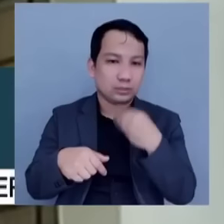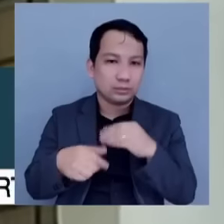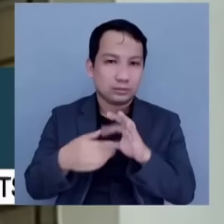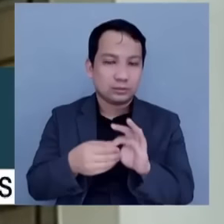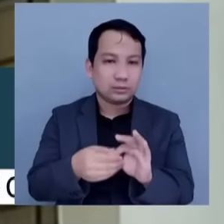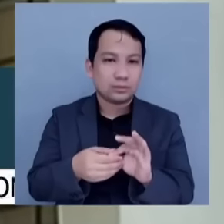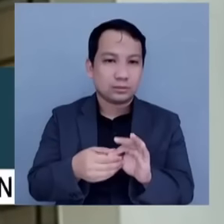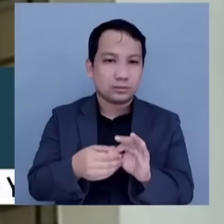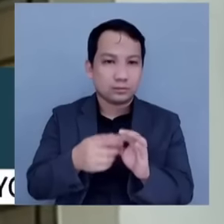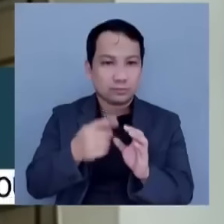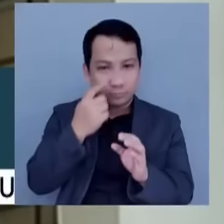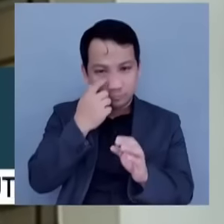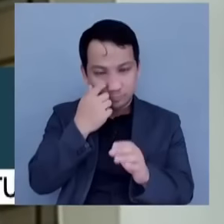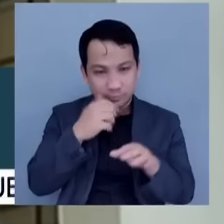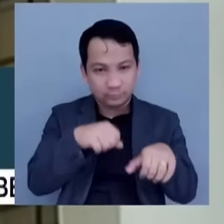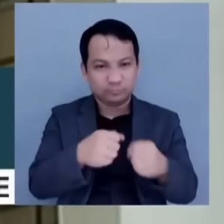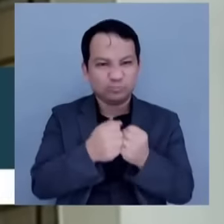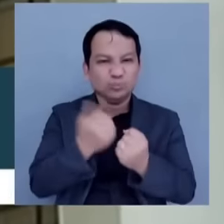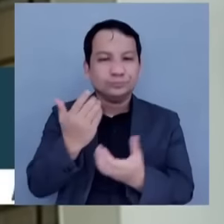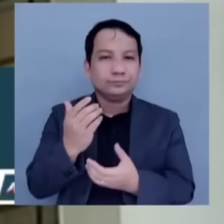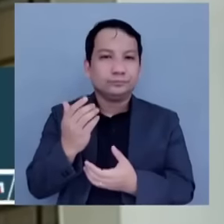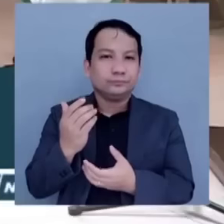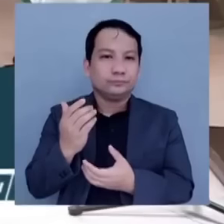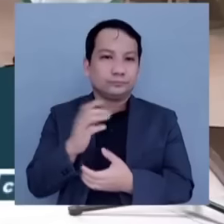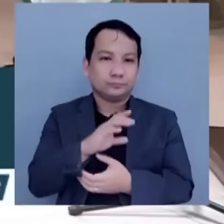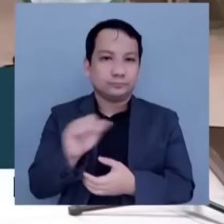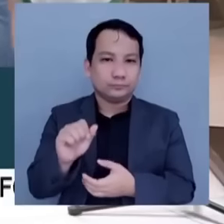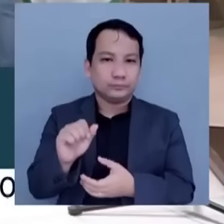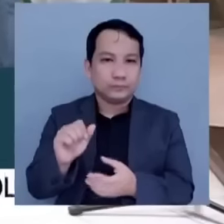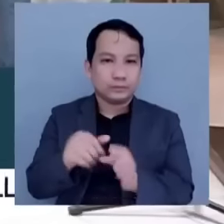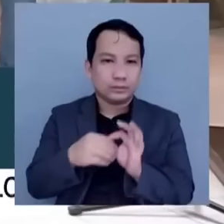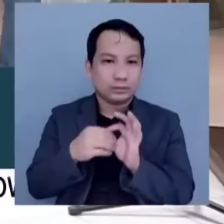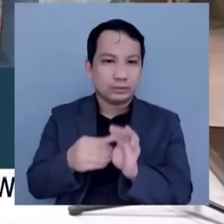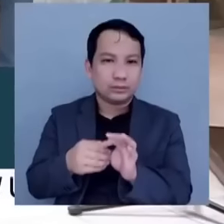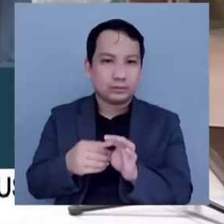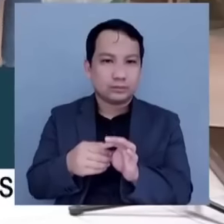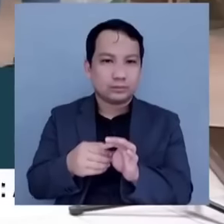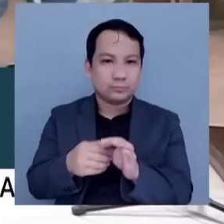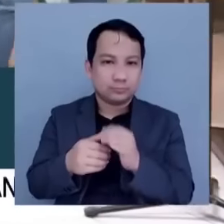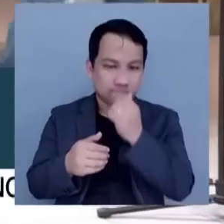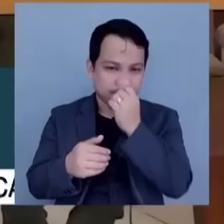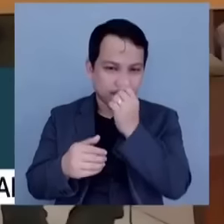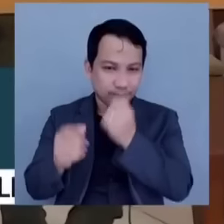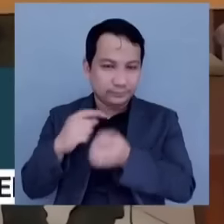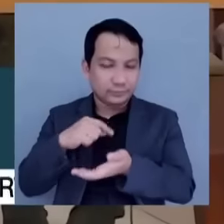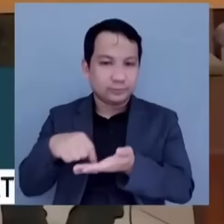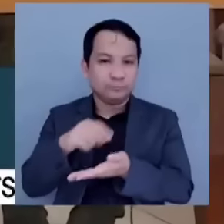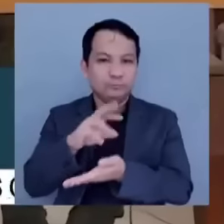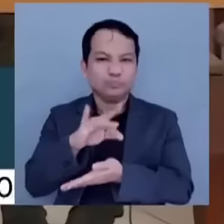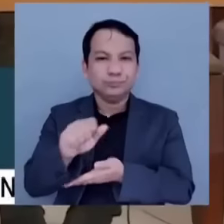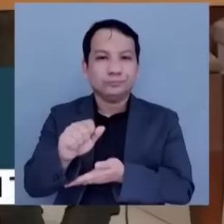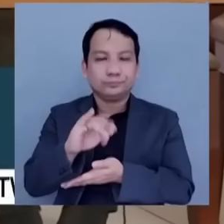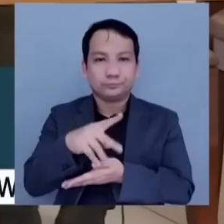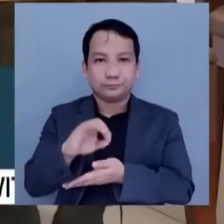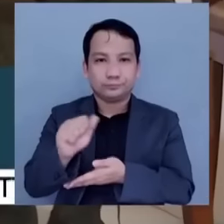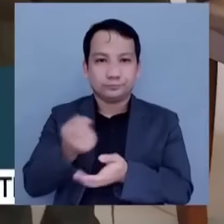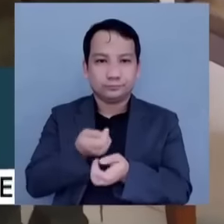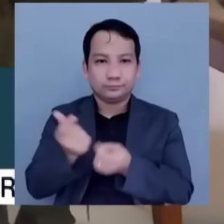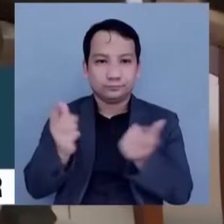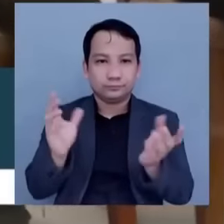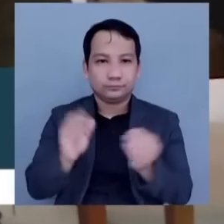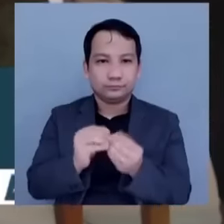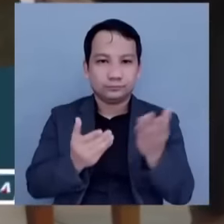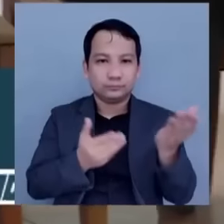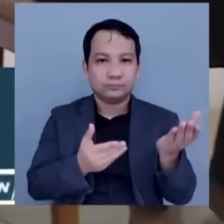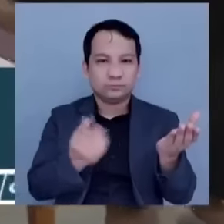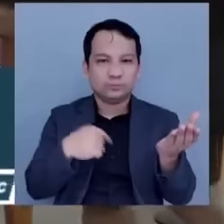abducted by the military. Jed Tamano and Jonila Castro's petition for a writ of amparo was denied, with the appellate court